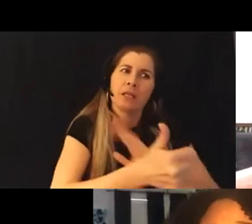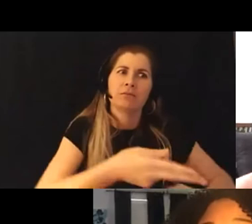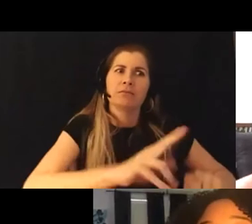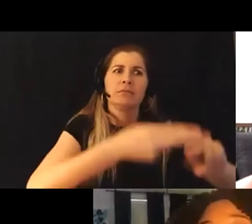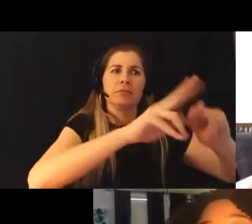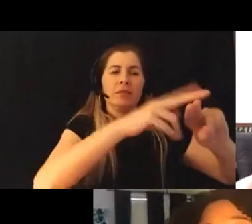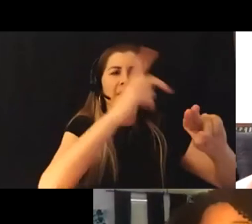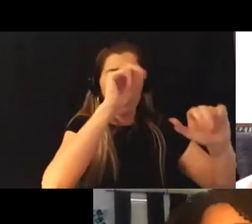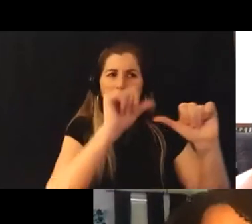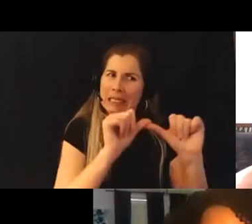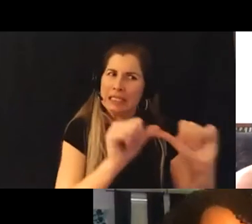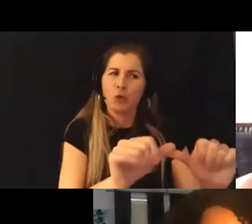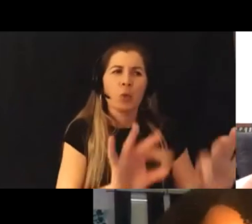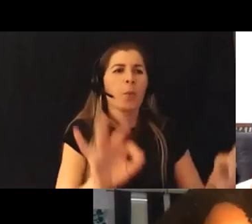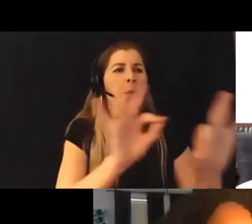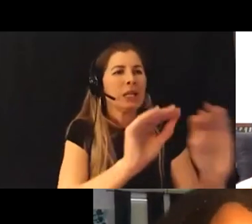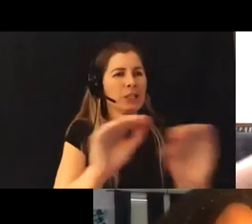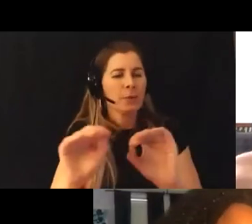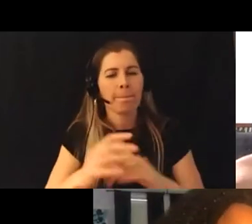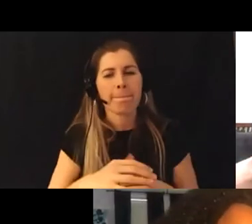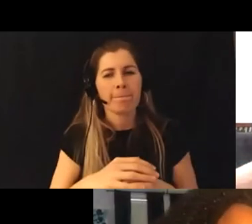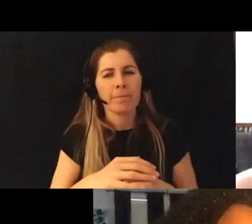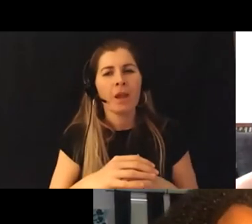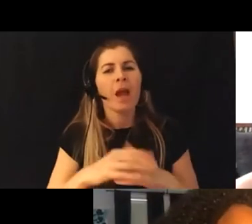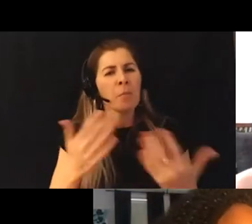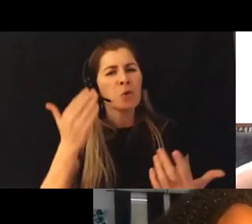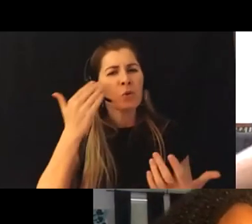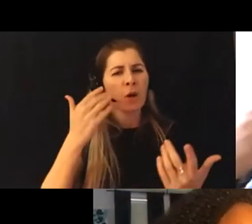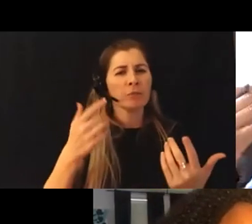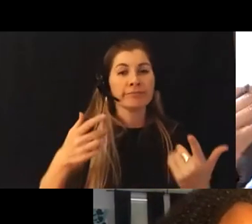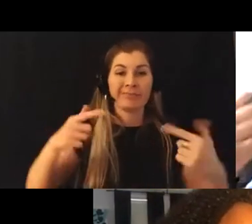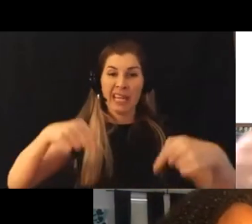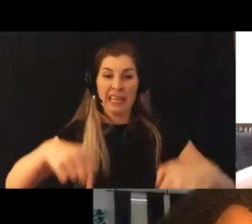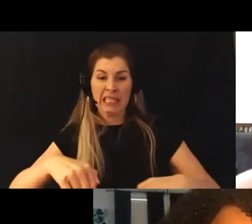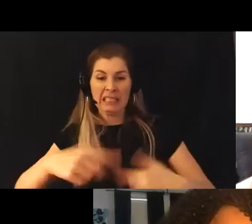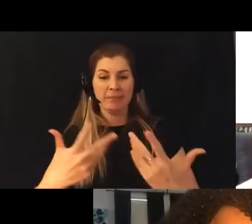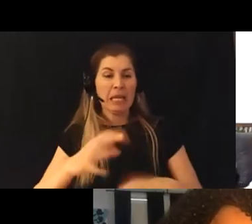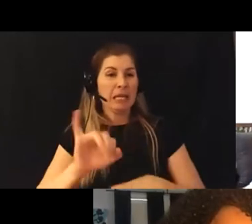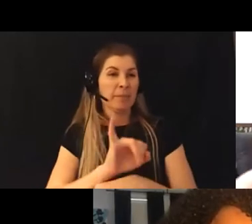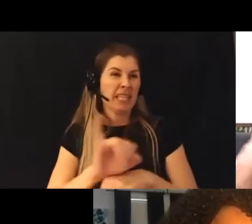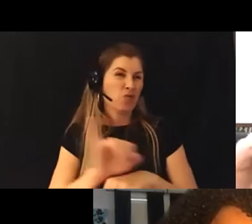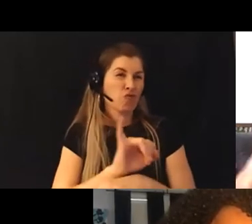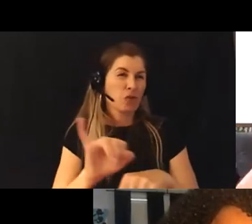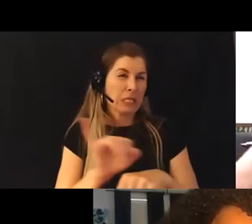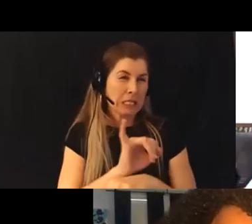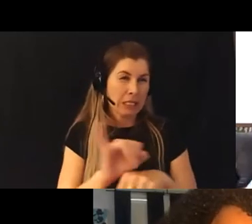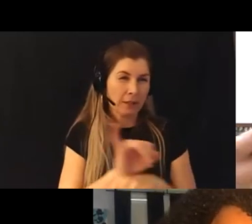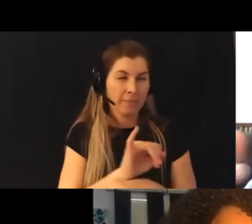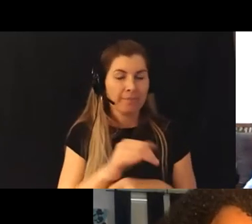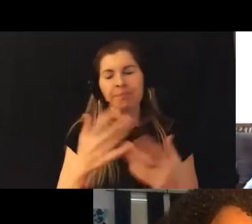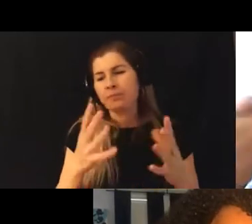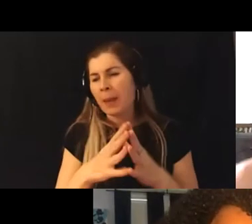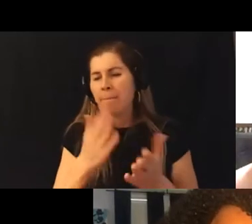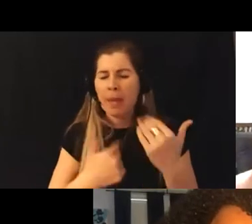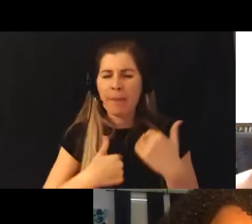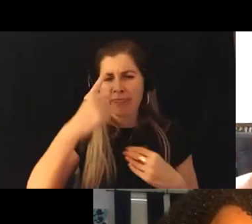this space. But when we're talking about an industry, and you know, when I'm looking for a job, I'm looking for not only what I can do for the